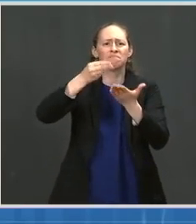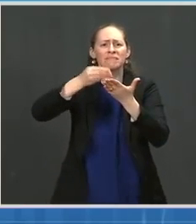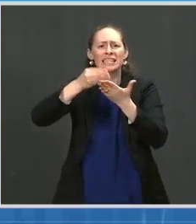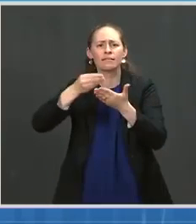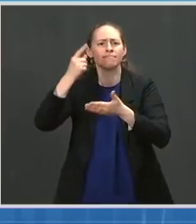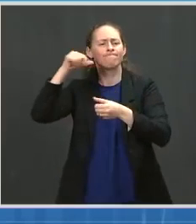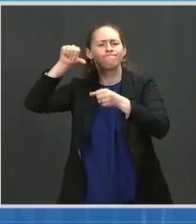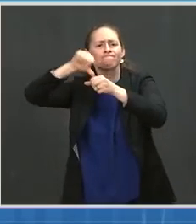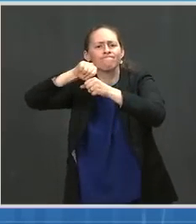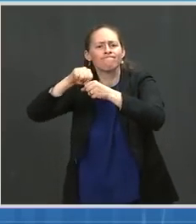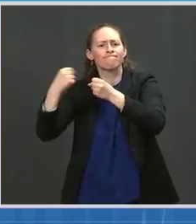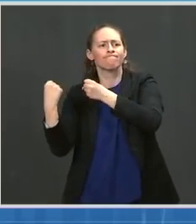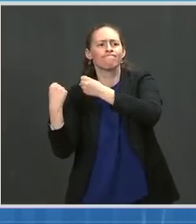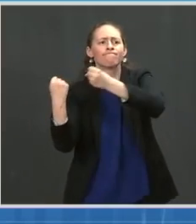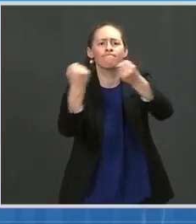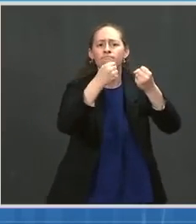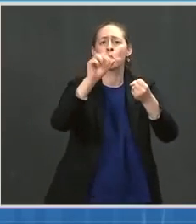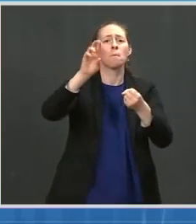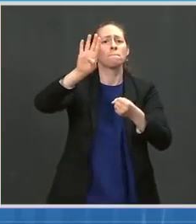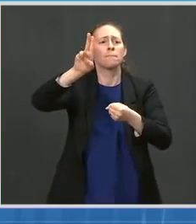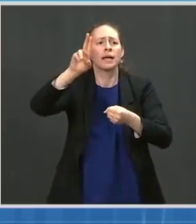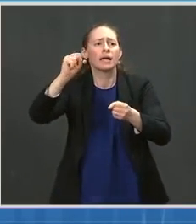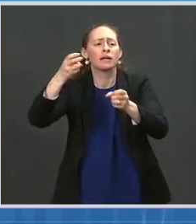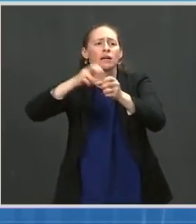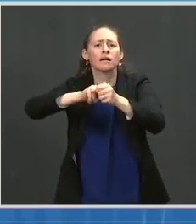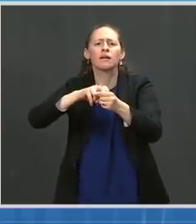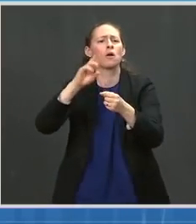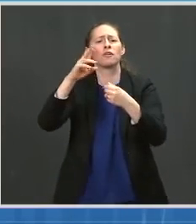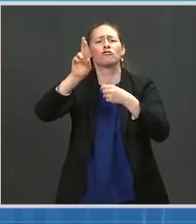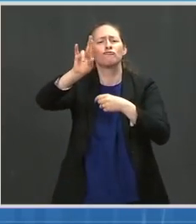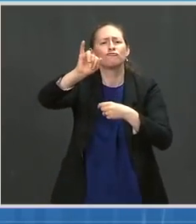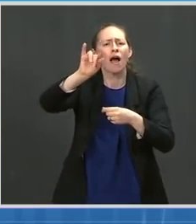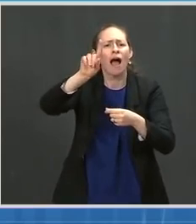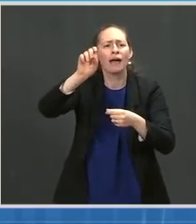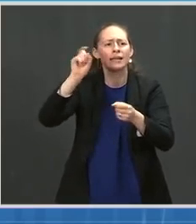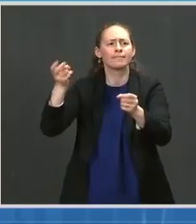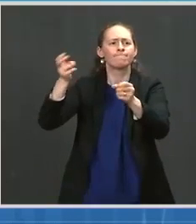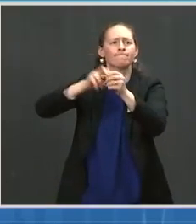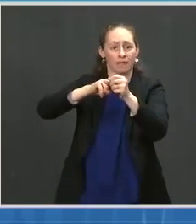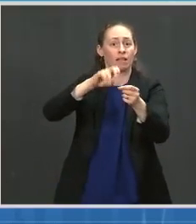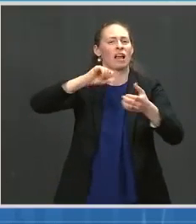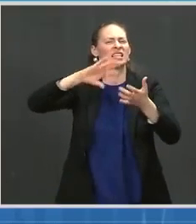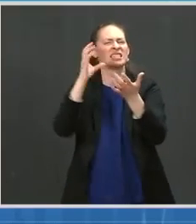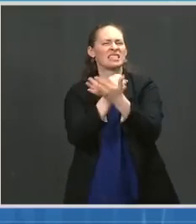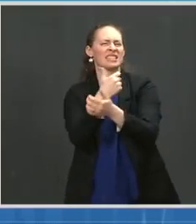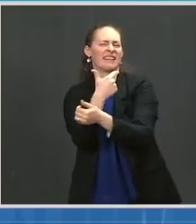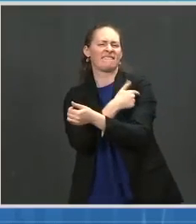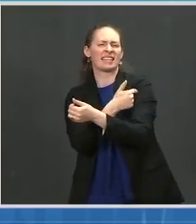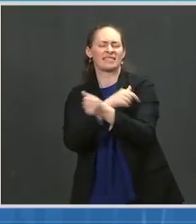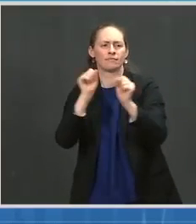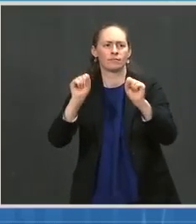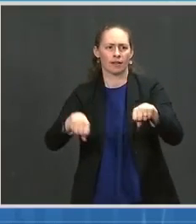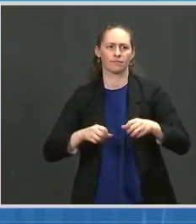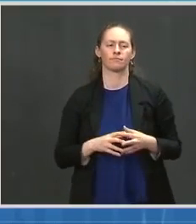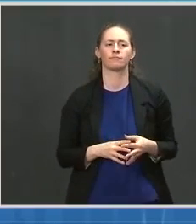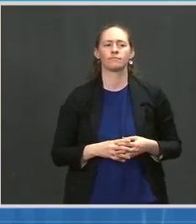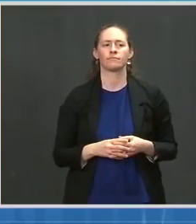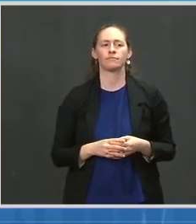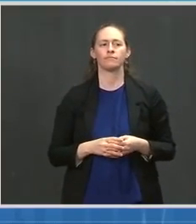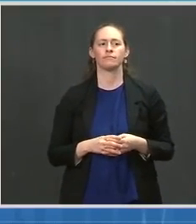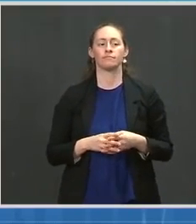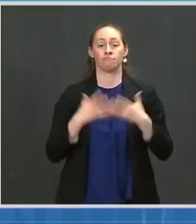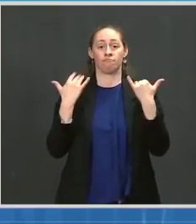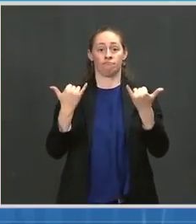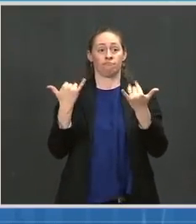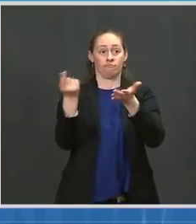and transportation options so that they can get vaccinated as soon as possible. And Shafali, just this week, CDC distributed funds to